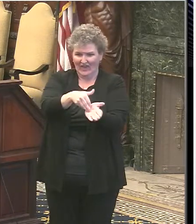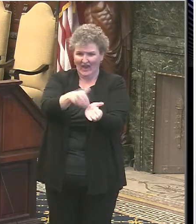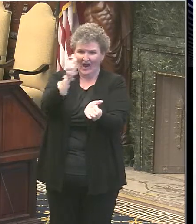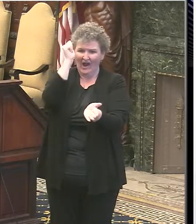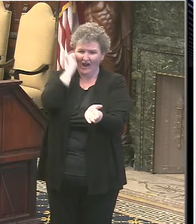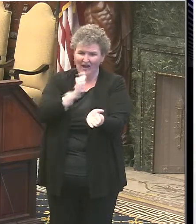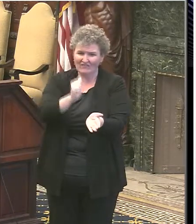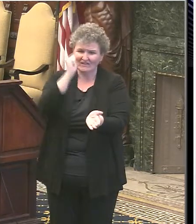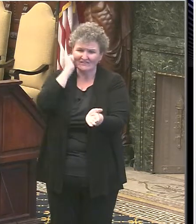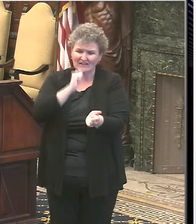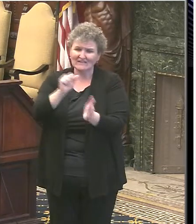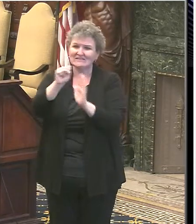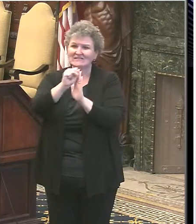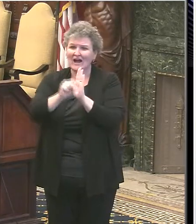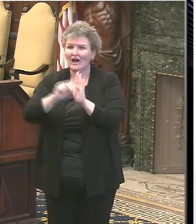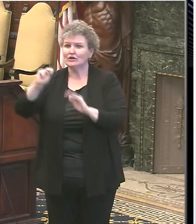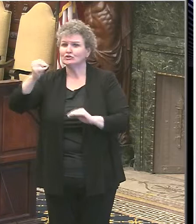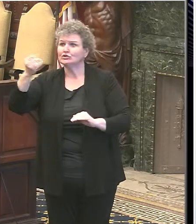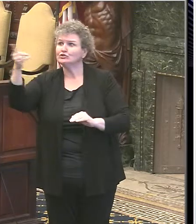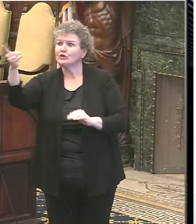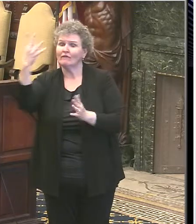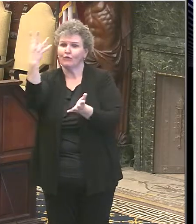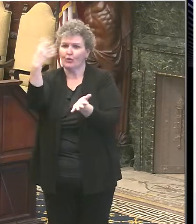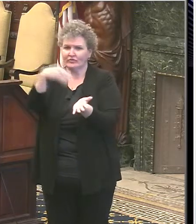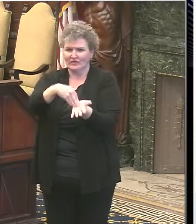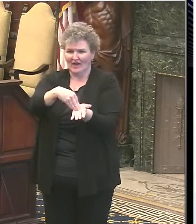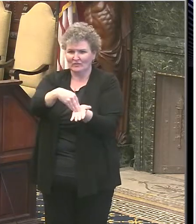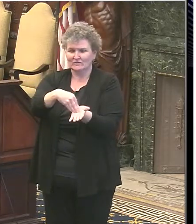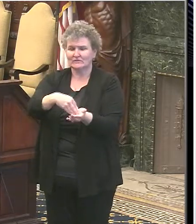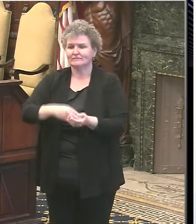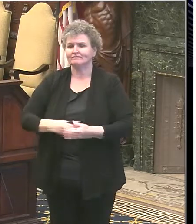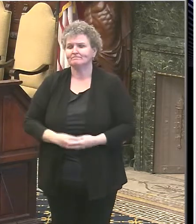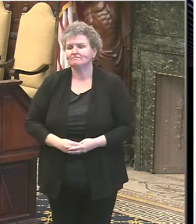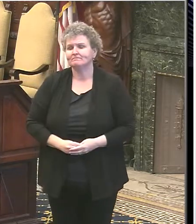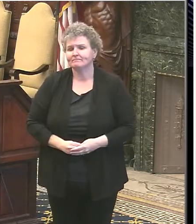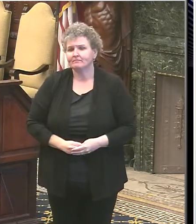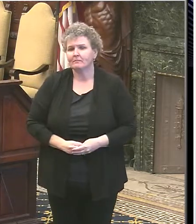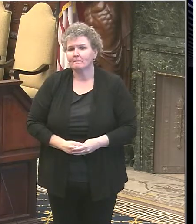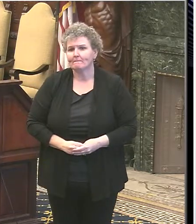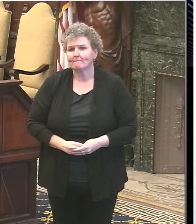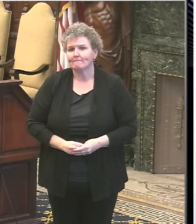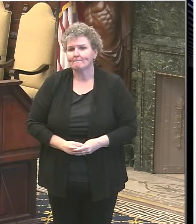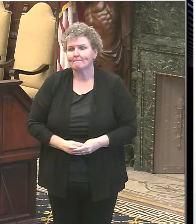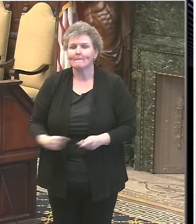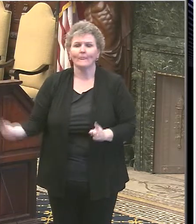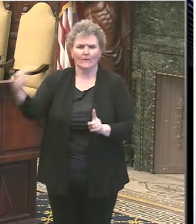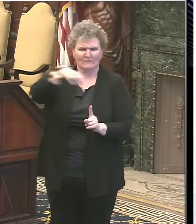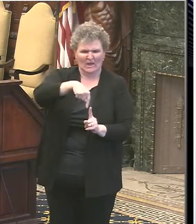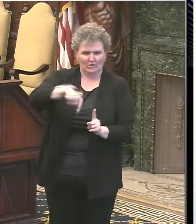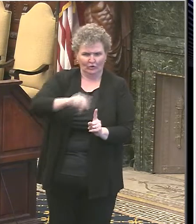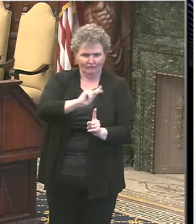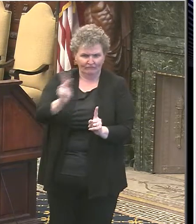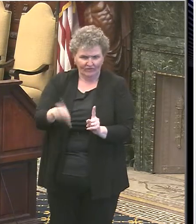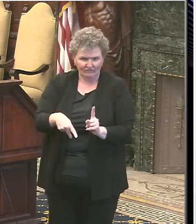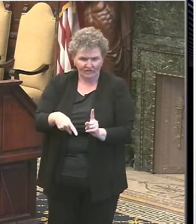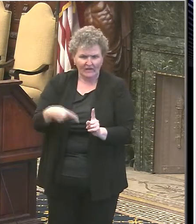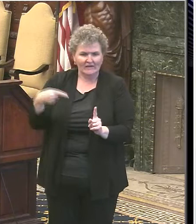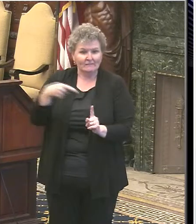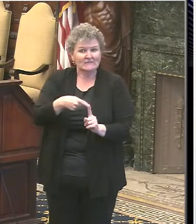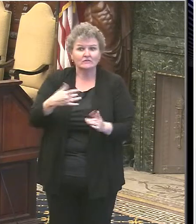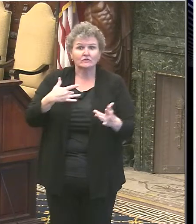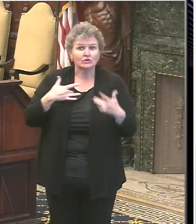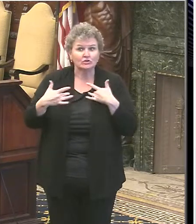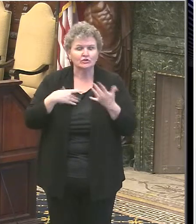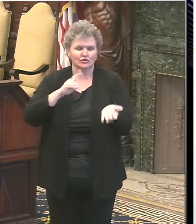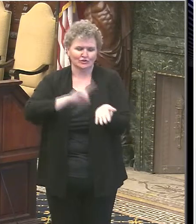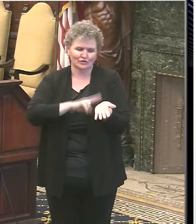The state of New Jersey, more than 4,000 cases per day. Back here in Philadelphia, we're particularly concerned and watching our nursing